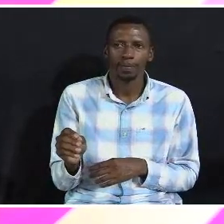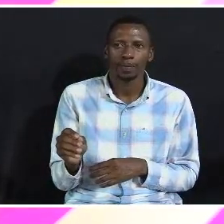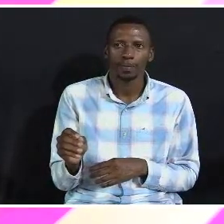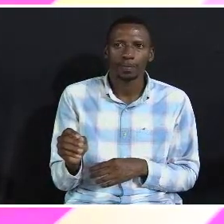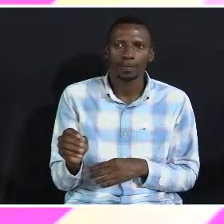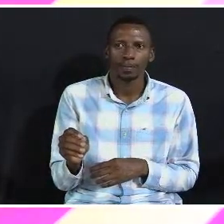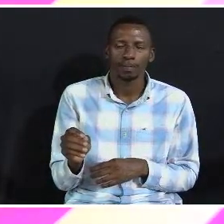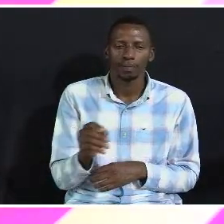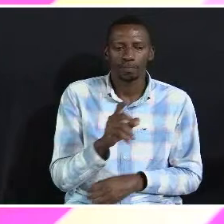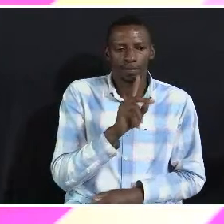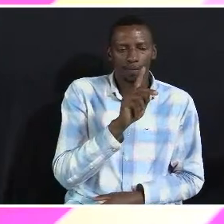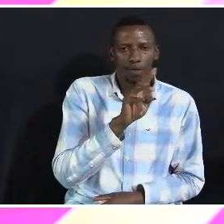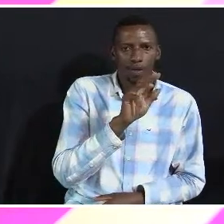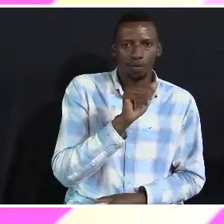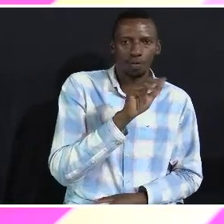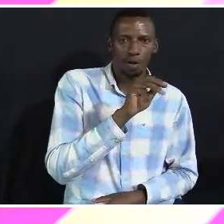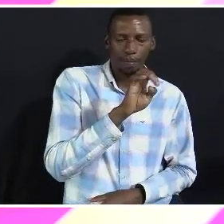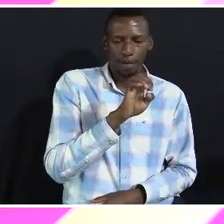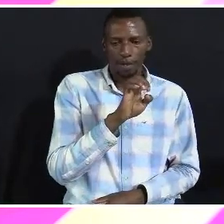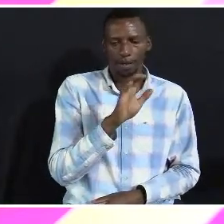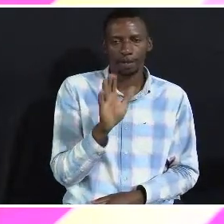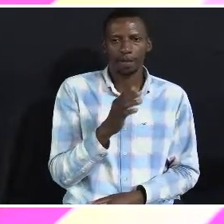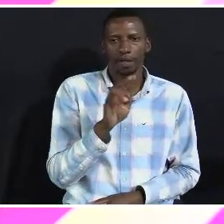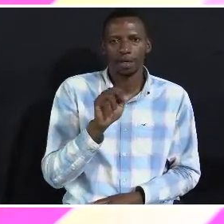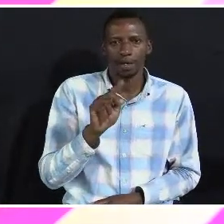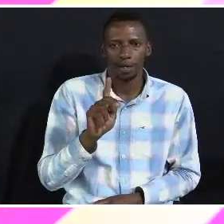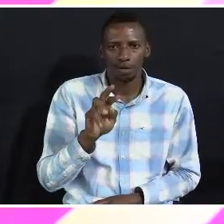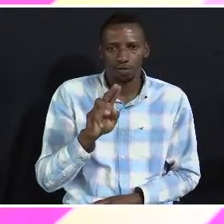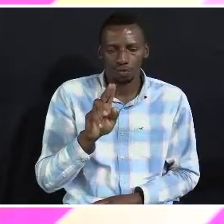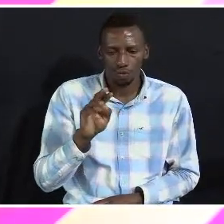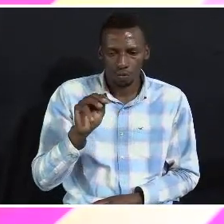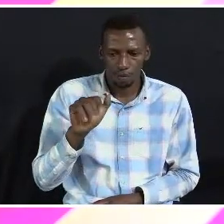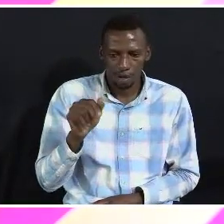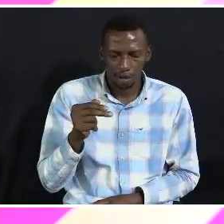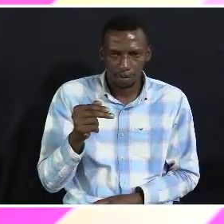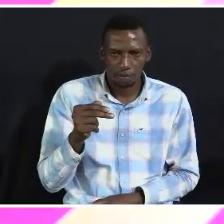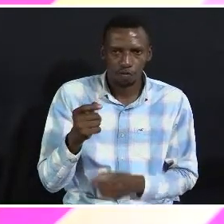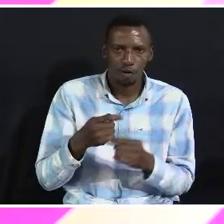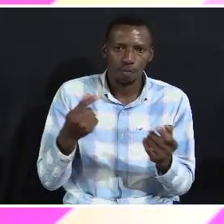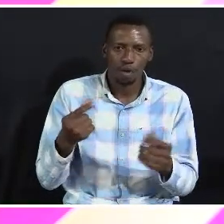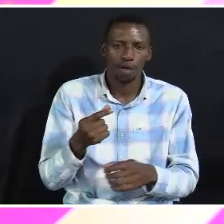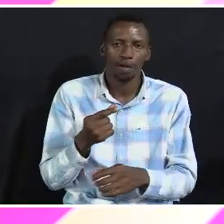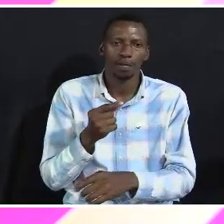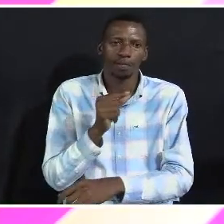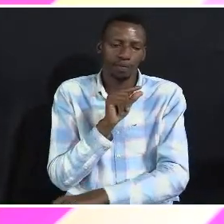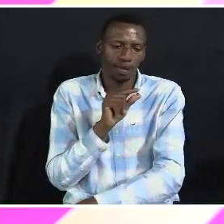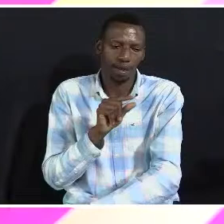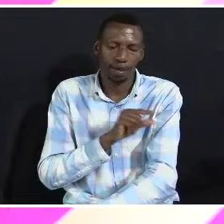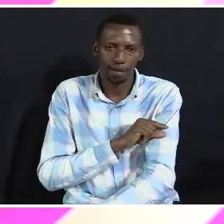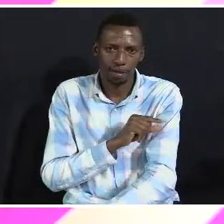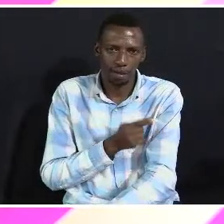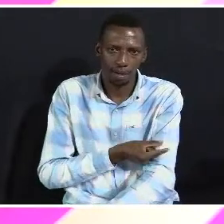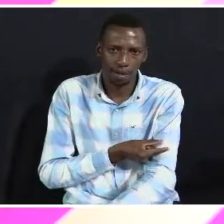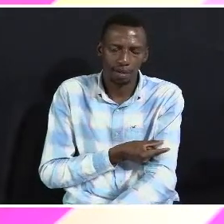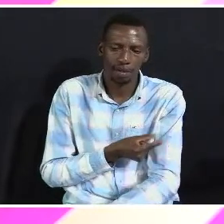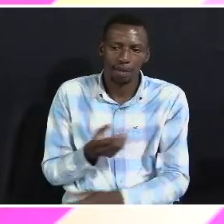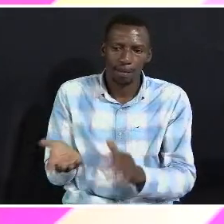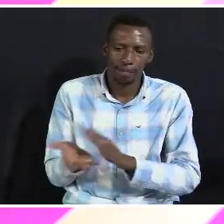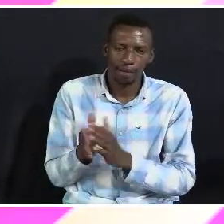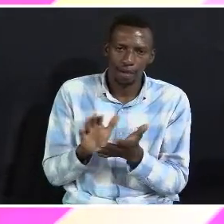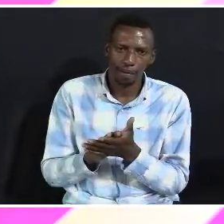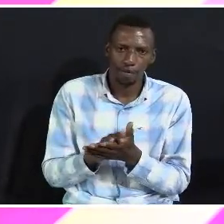Kwame Nkrumah of Ghana became the first black president on the other side. We had others like Hastings